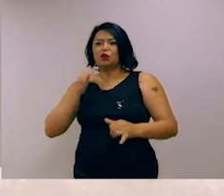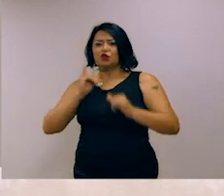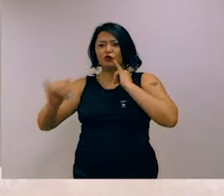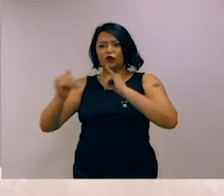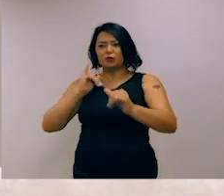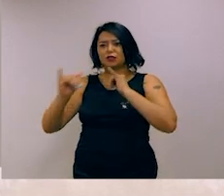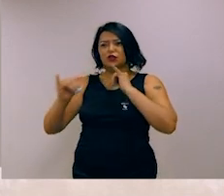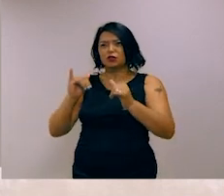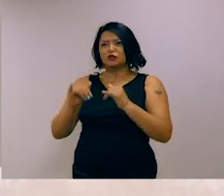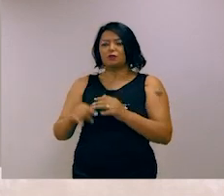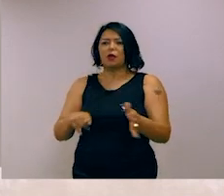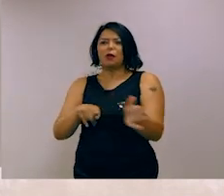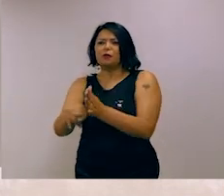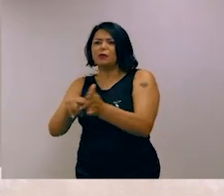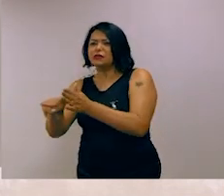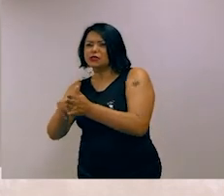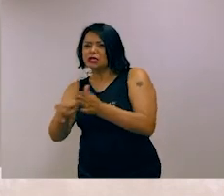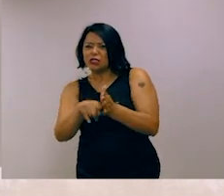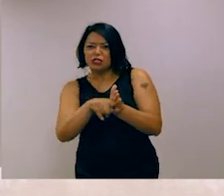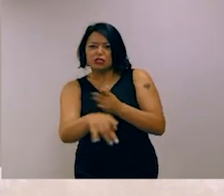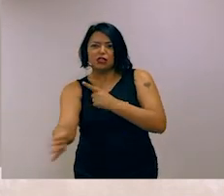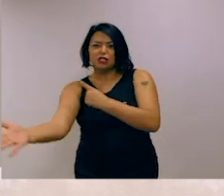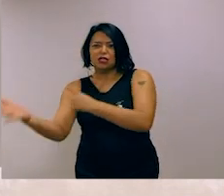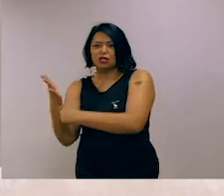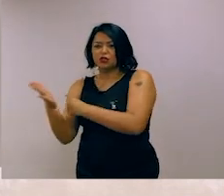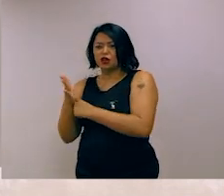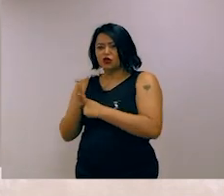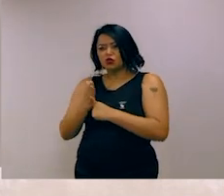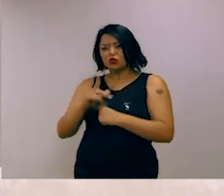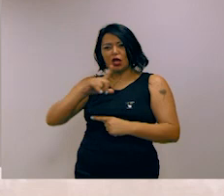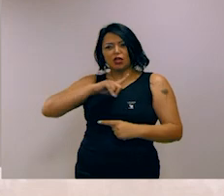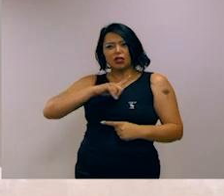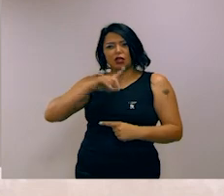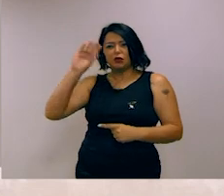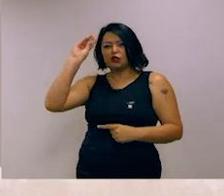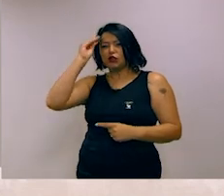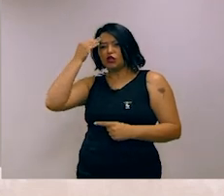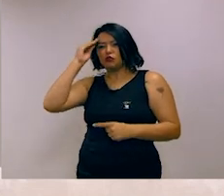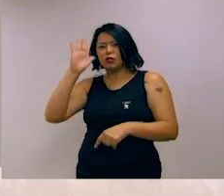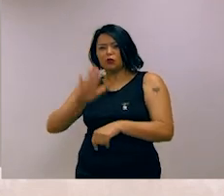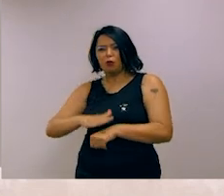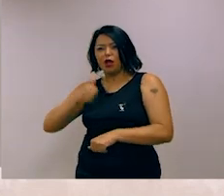surveys that help us get a better grasp of the problem.